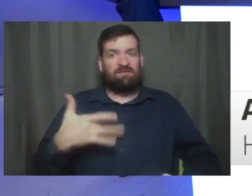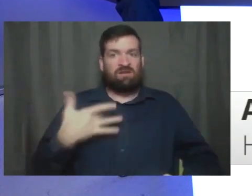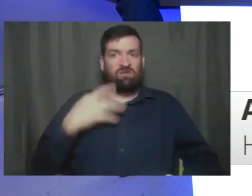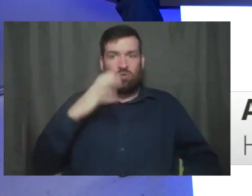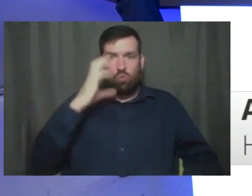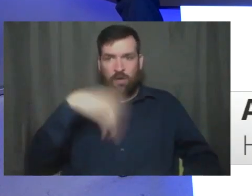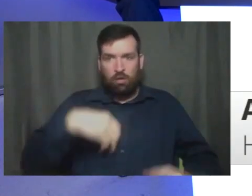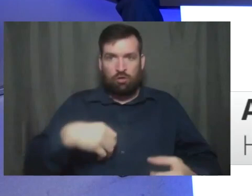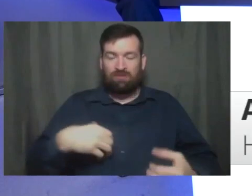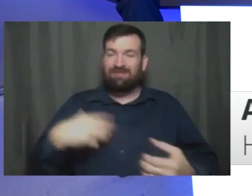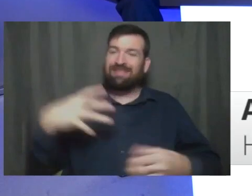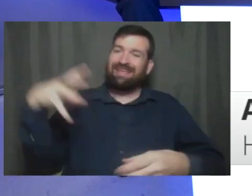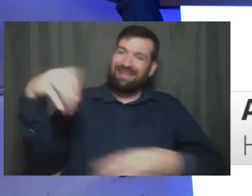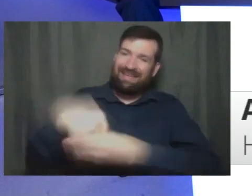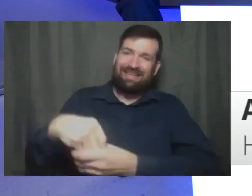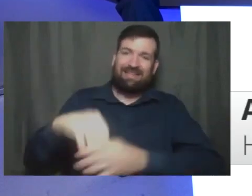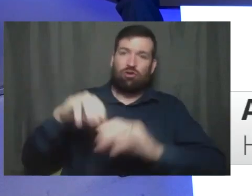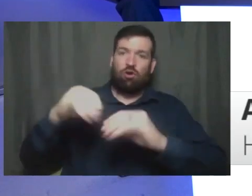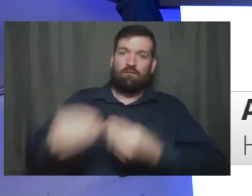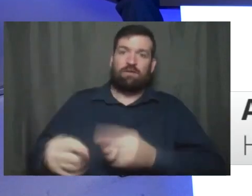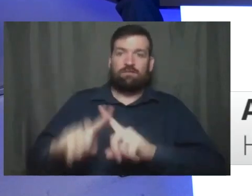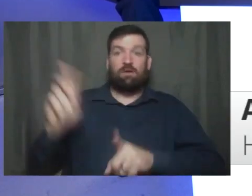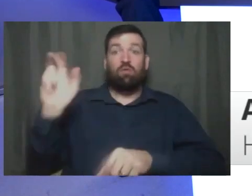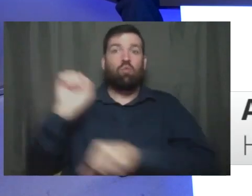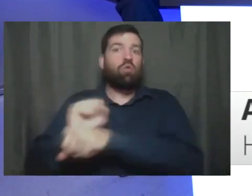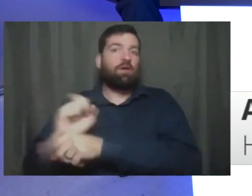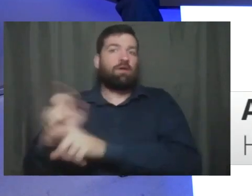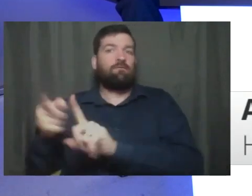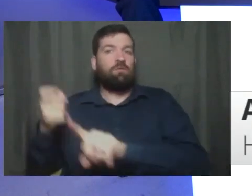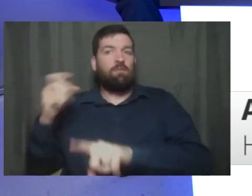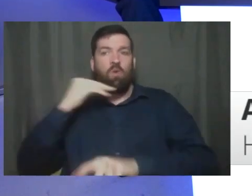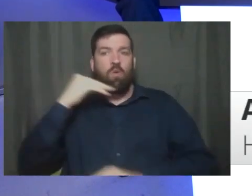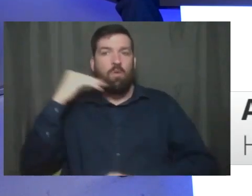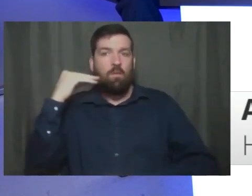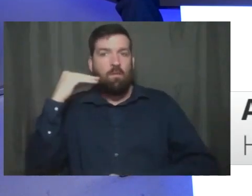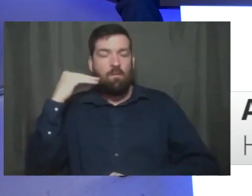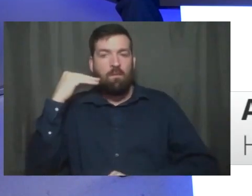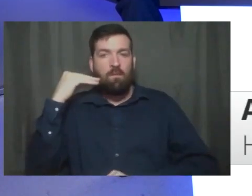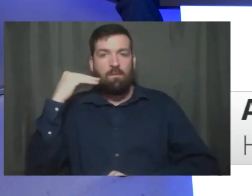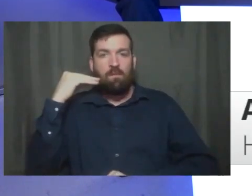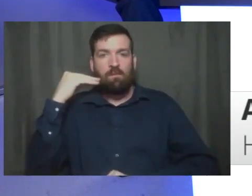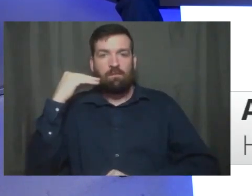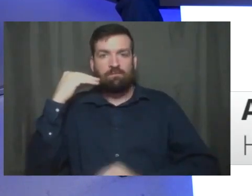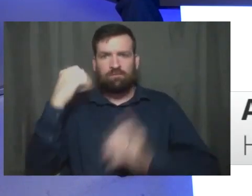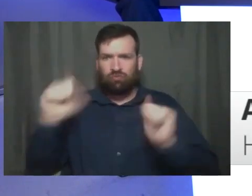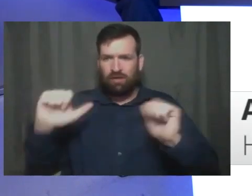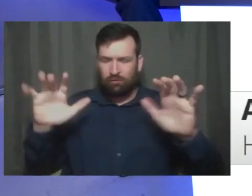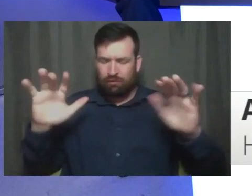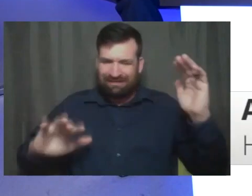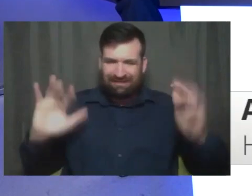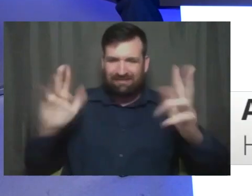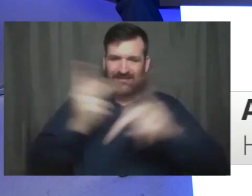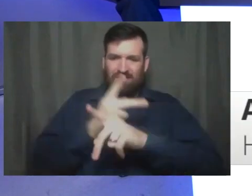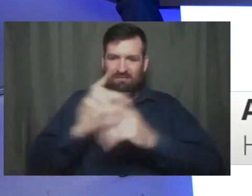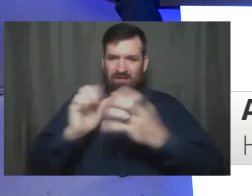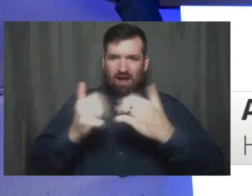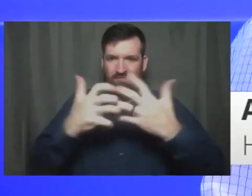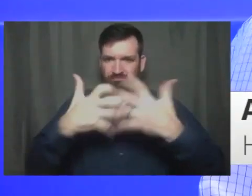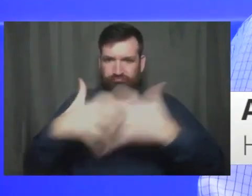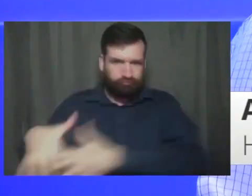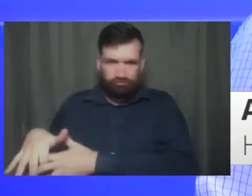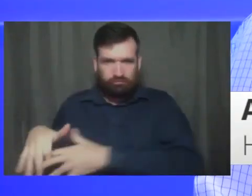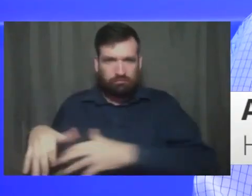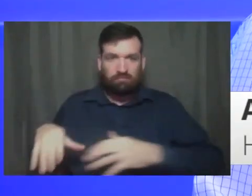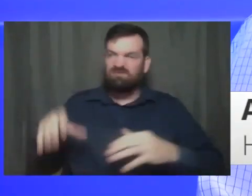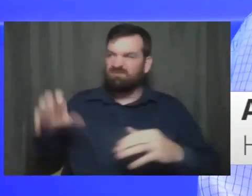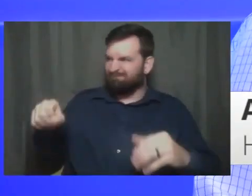the office, but then you've got people working from home, and trying to find how that all fits into the picture. Yeah, again, it's such a transition,